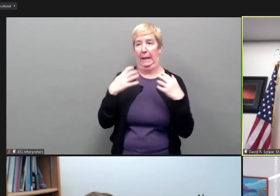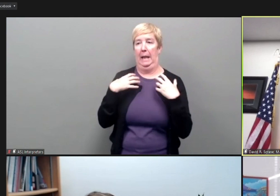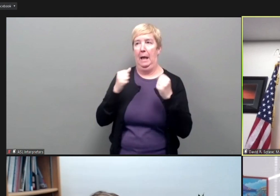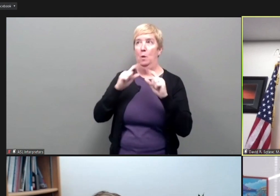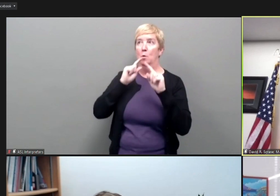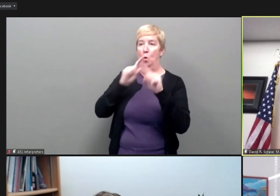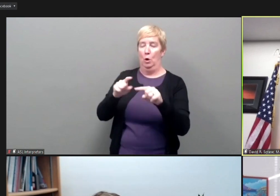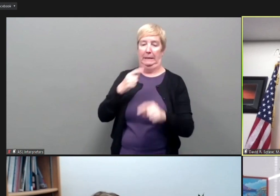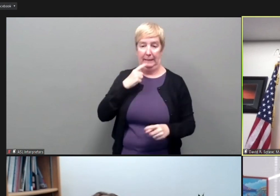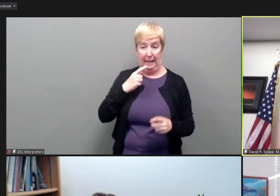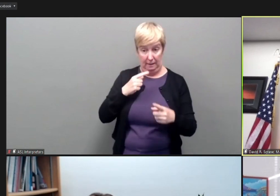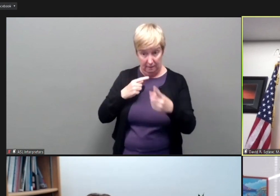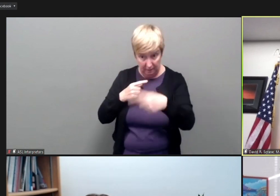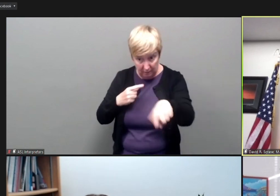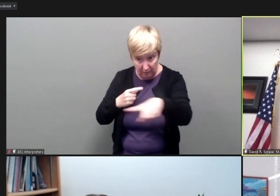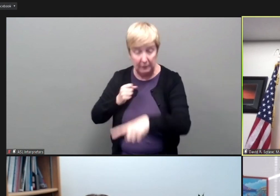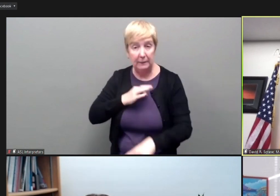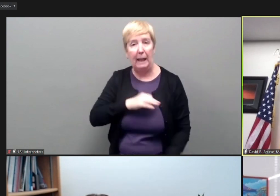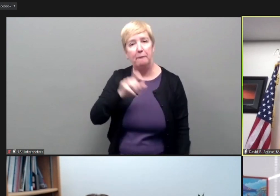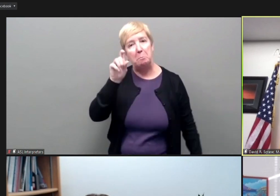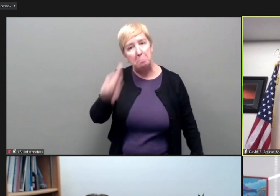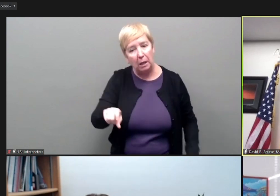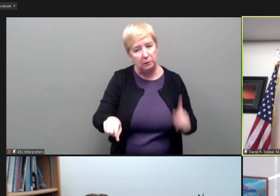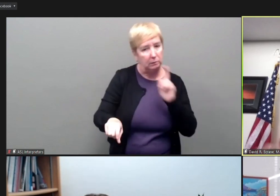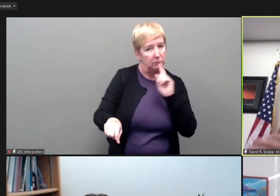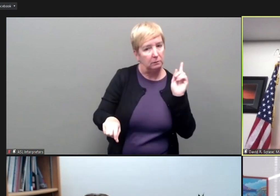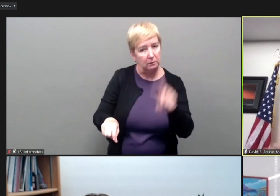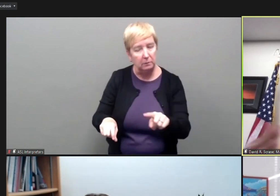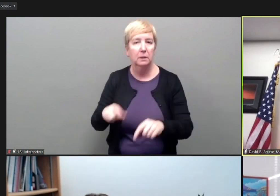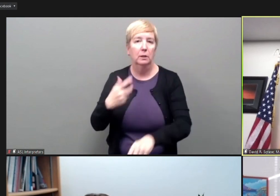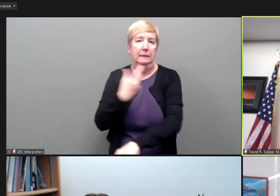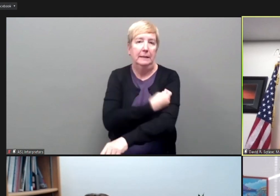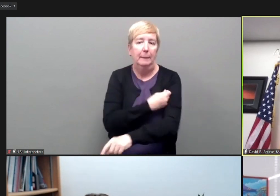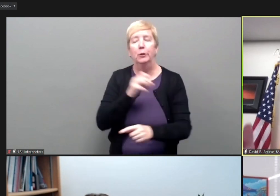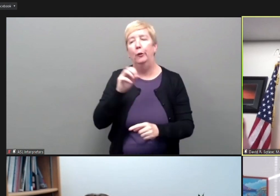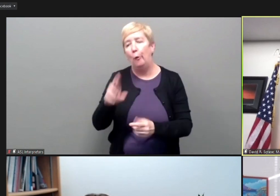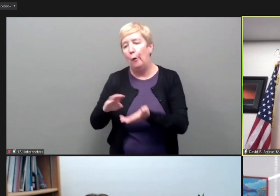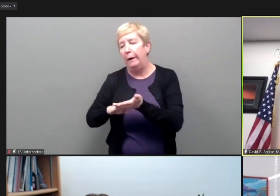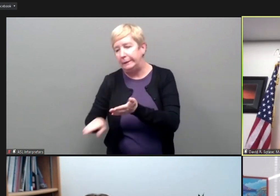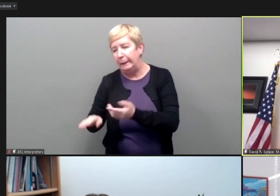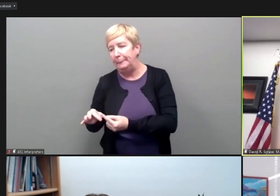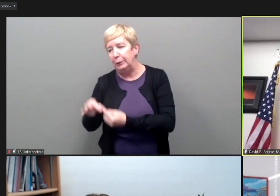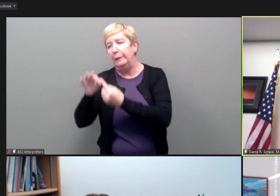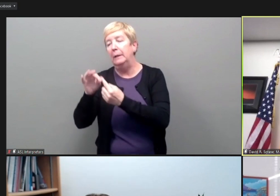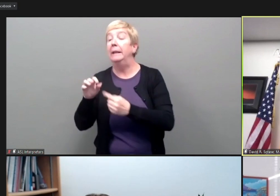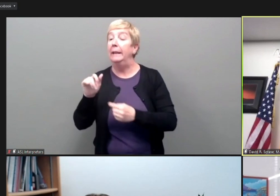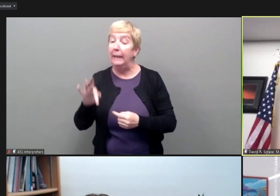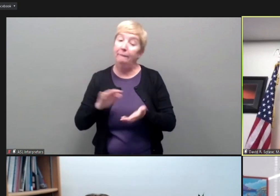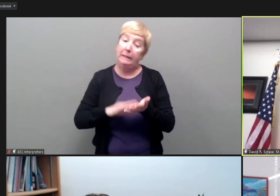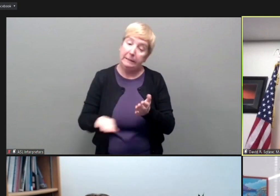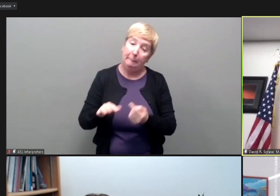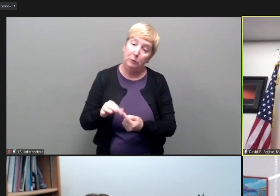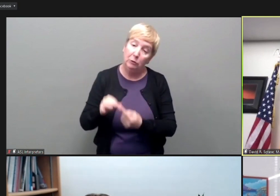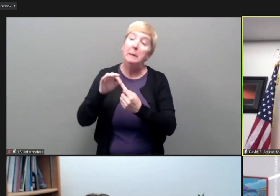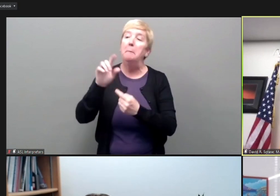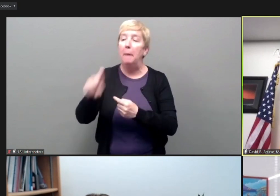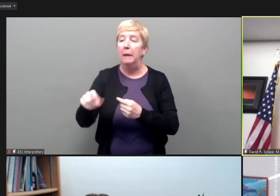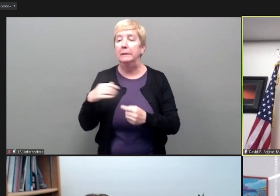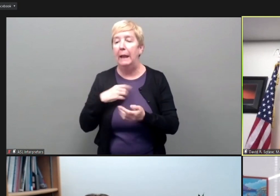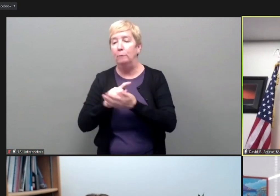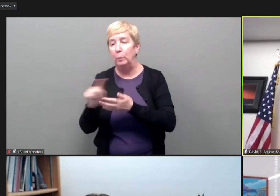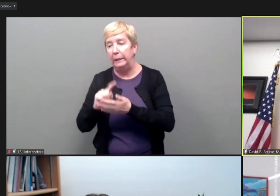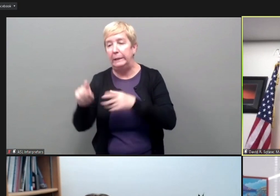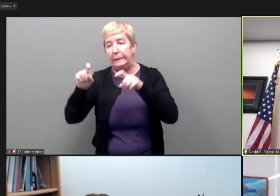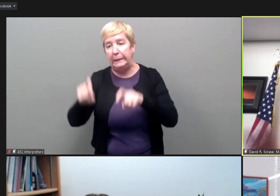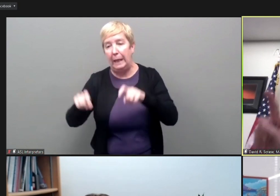homes to be vaccinated or have an exemption. And if they have an exemption, they have to have weekly testing. And so I think if